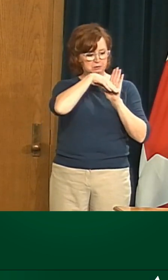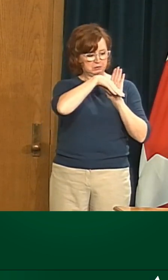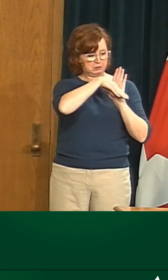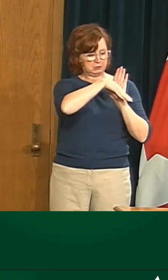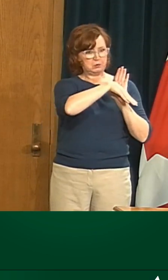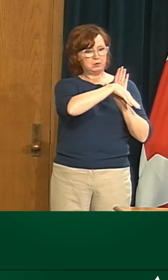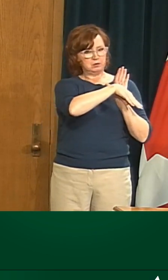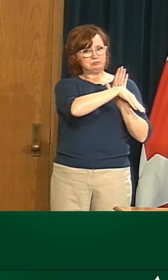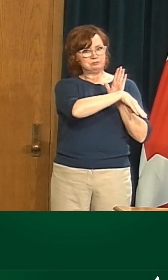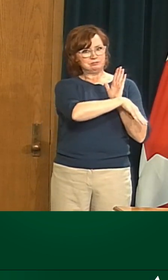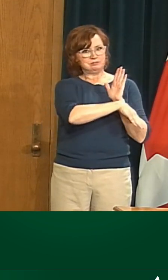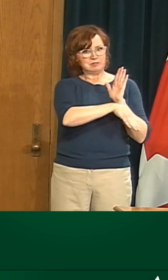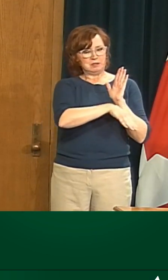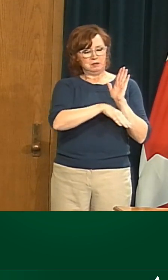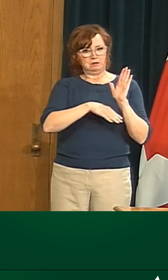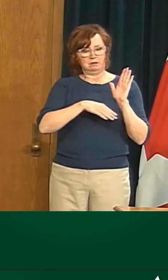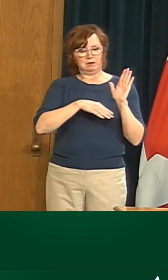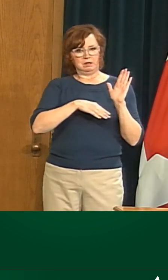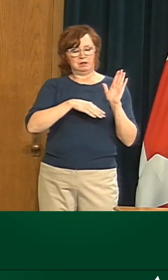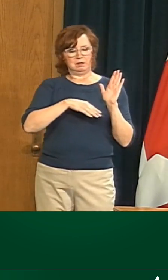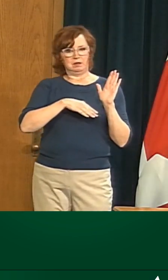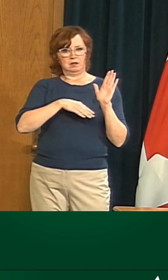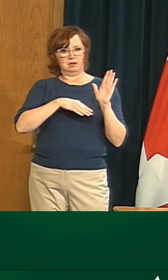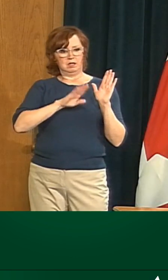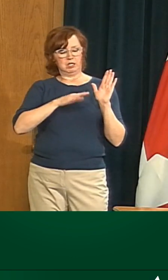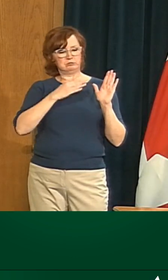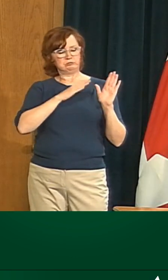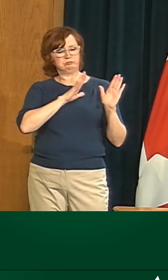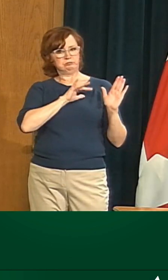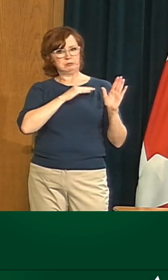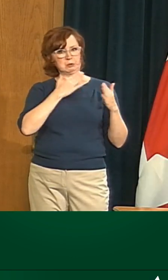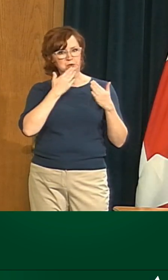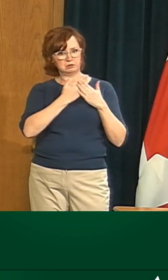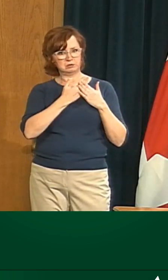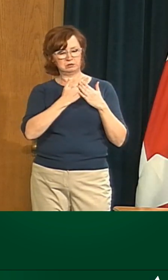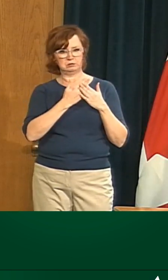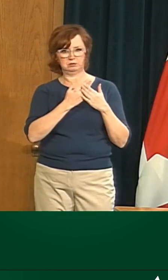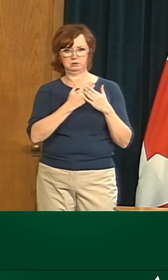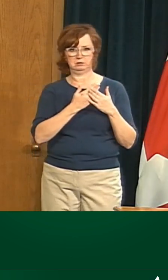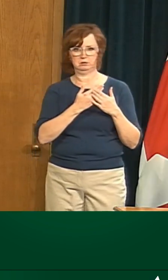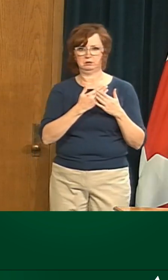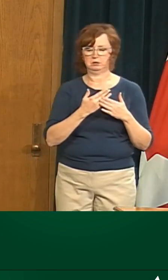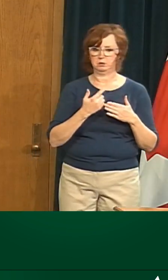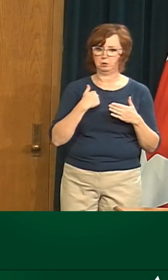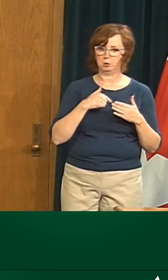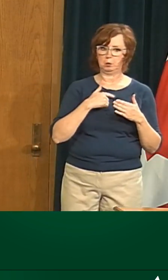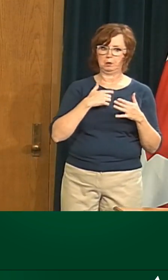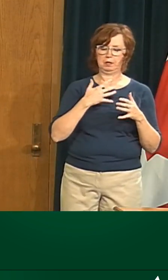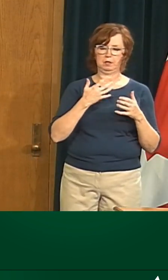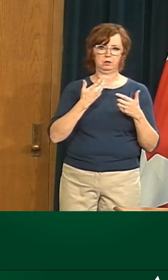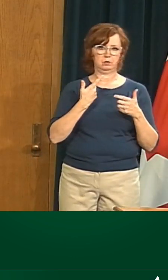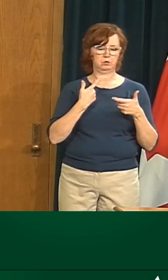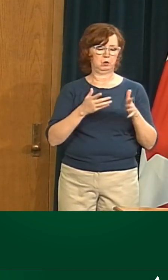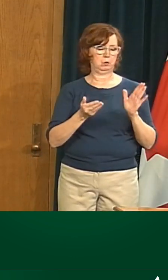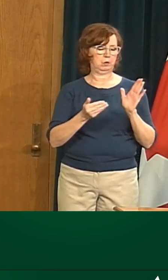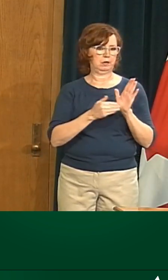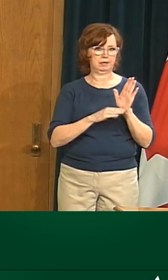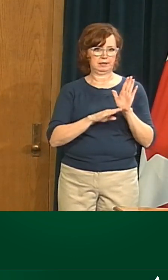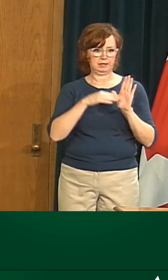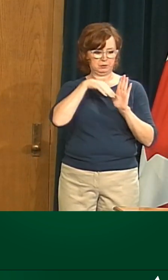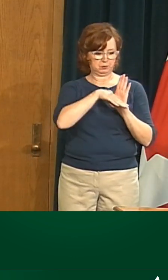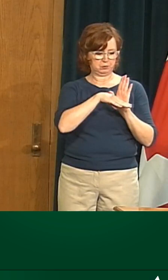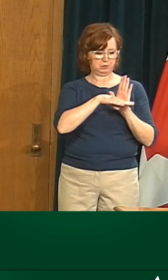reassuring for the health system. But I think we want to stay flat. We don't want to see any peak. And